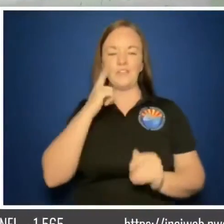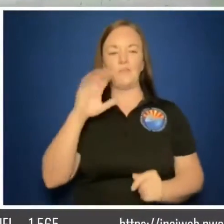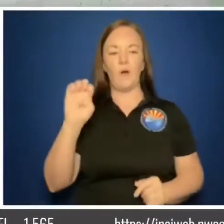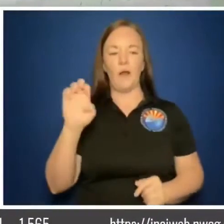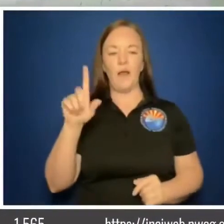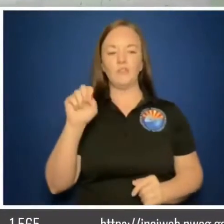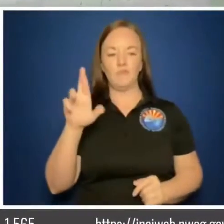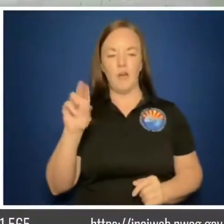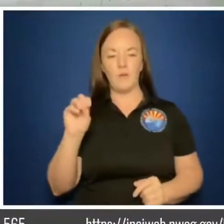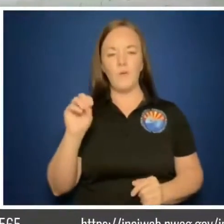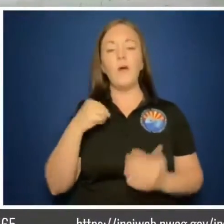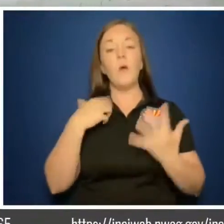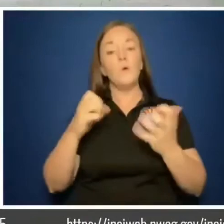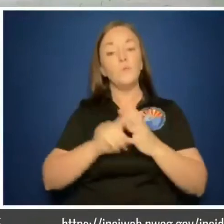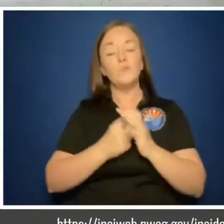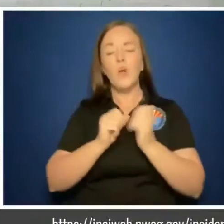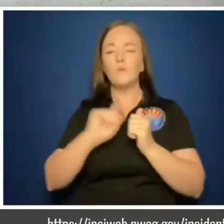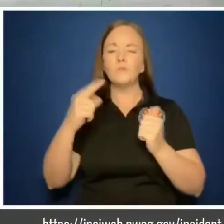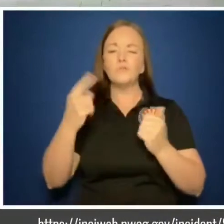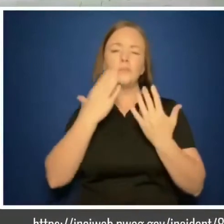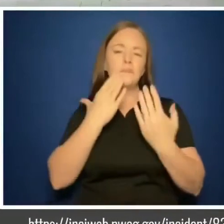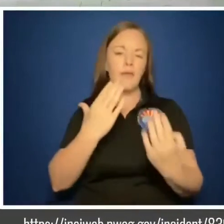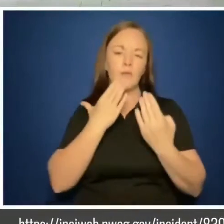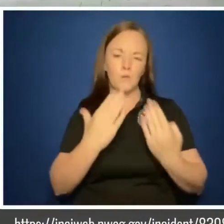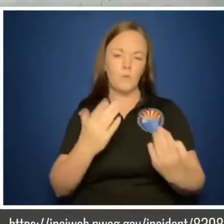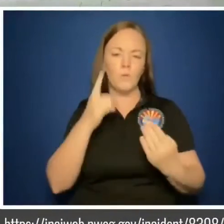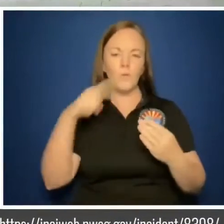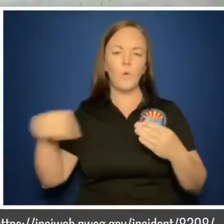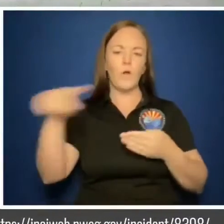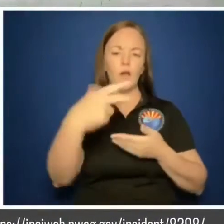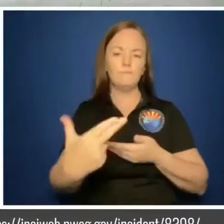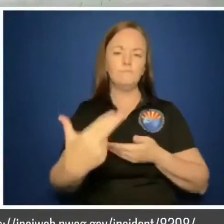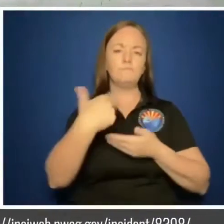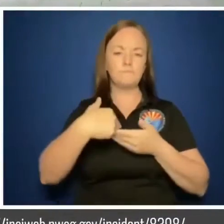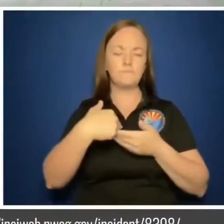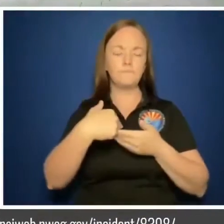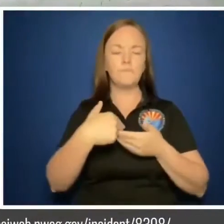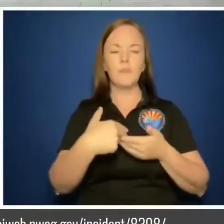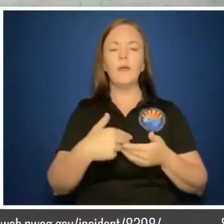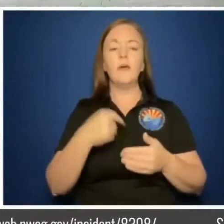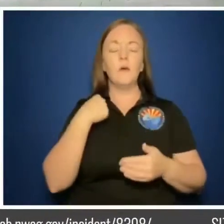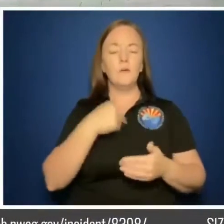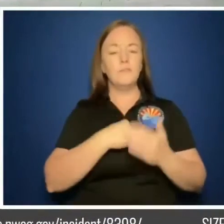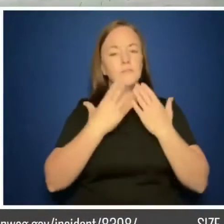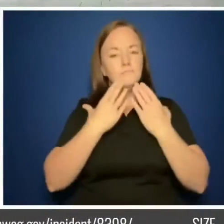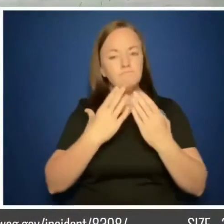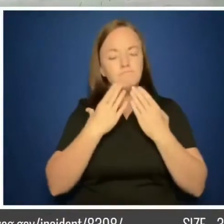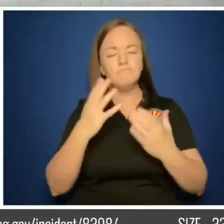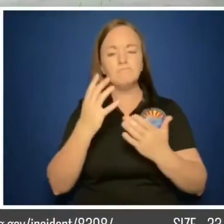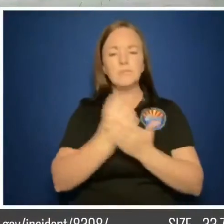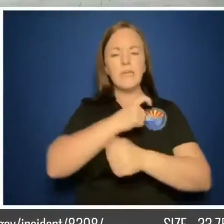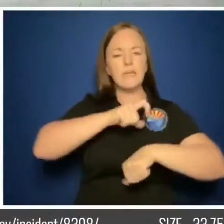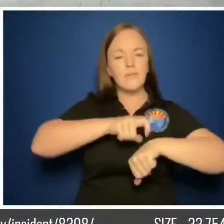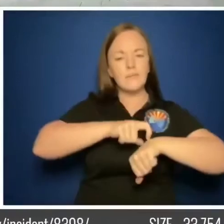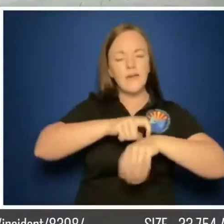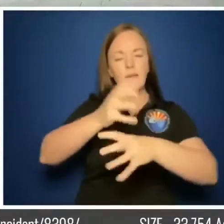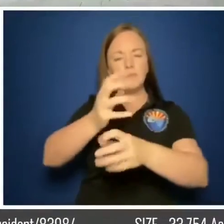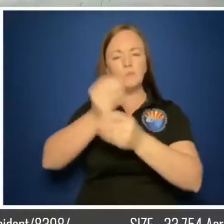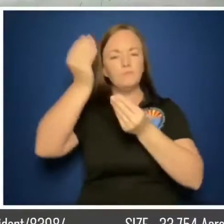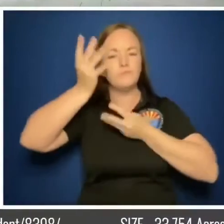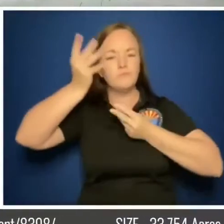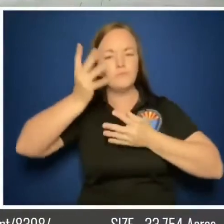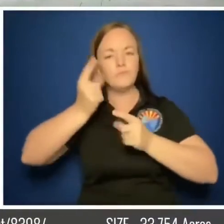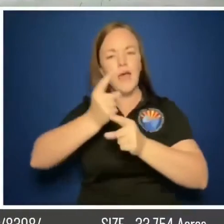us. It means a lot for us to have you online making time to get the accurate information from our